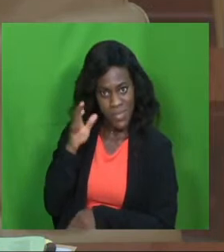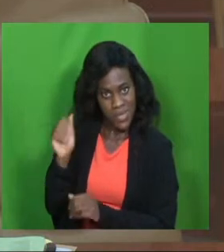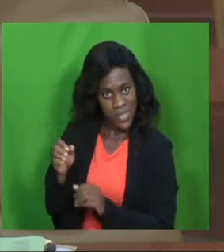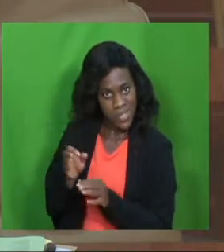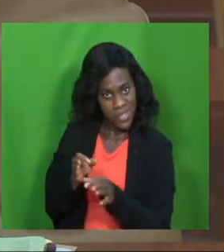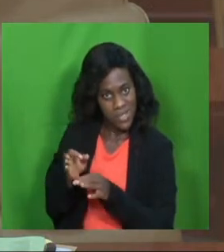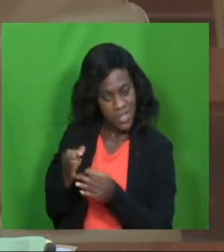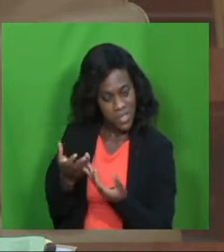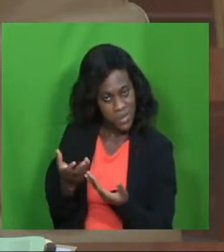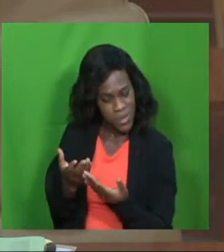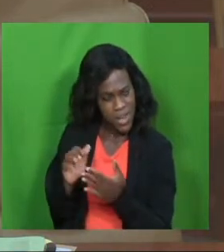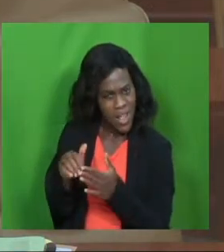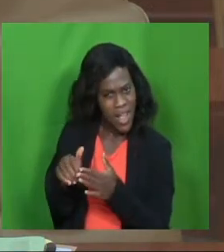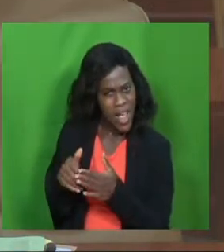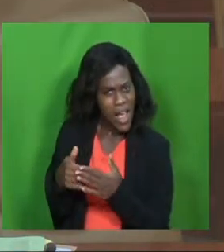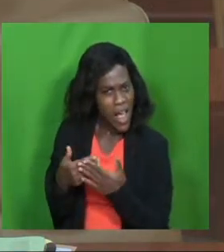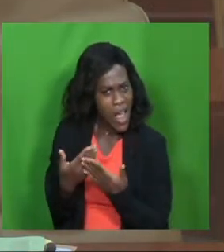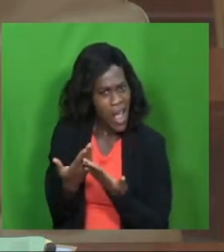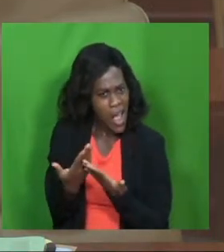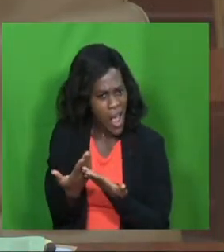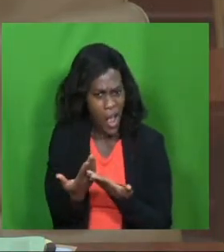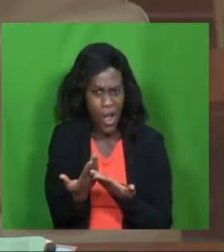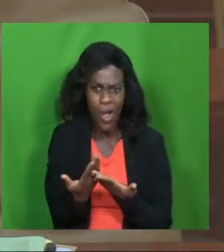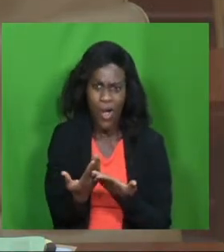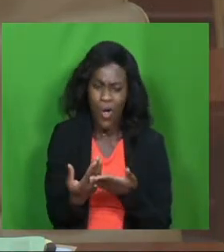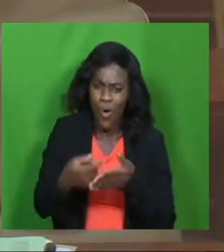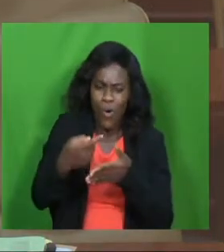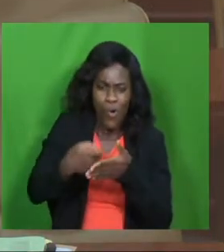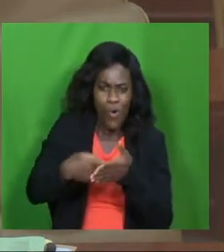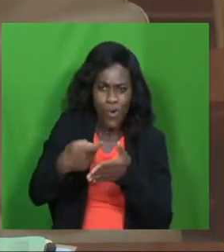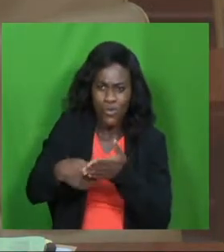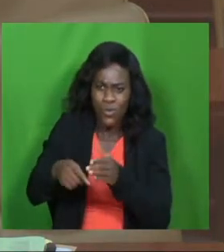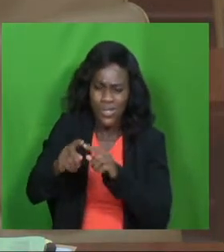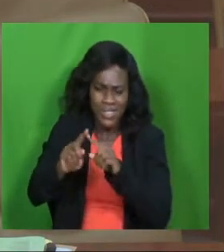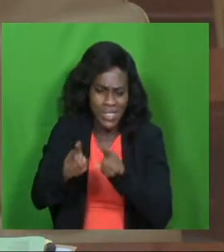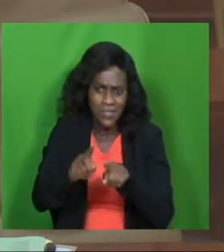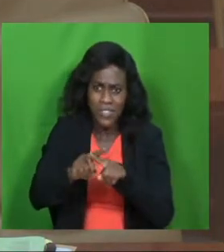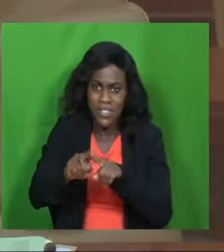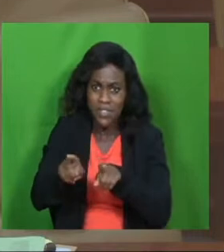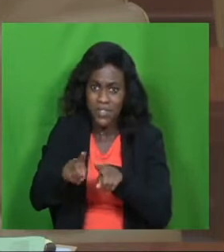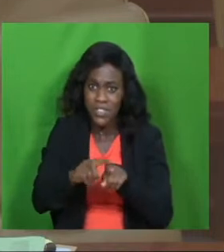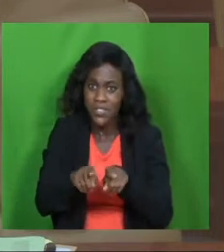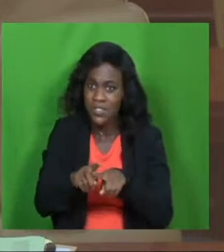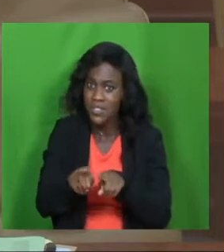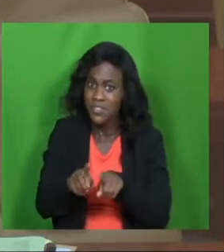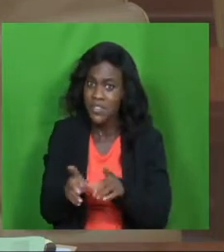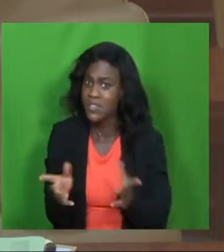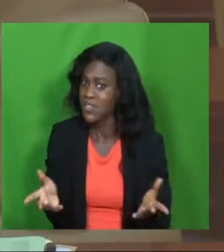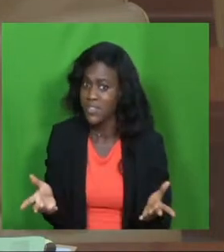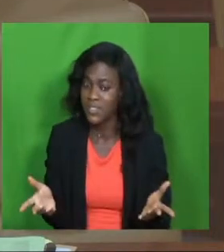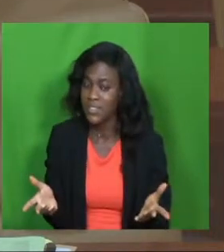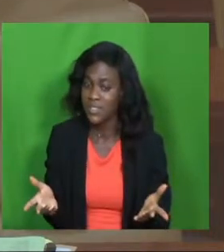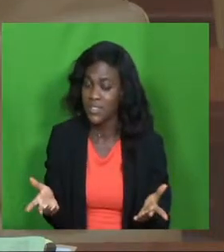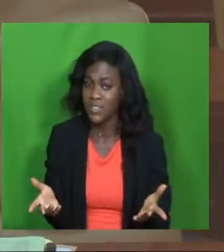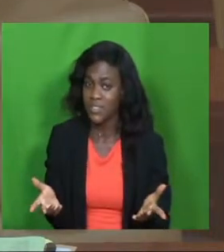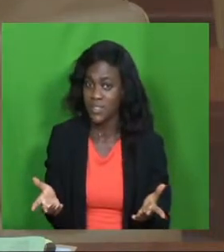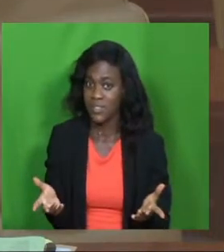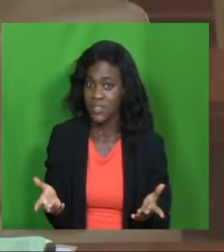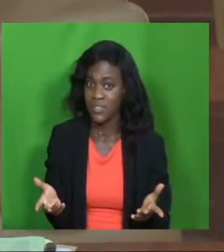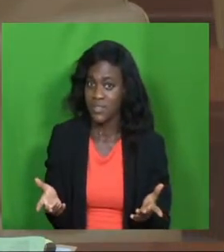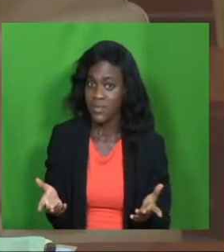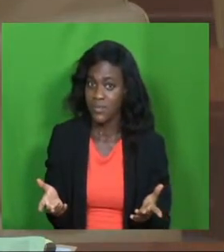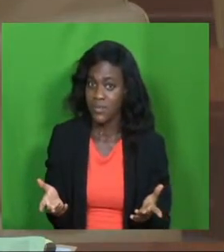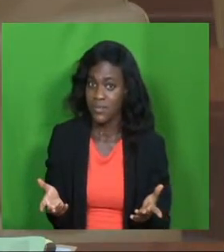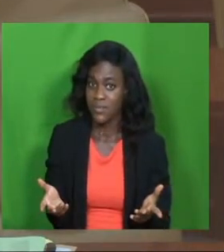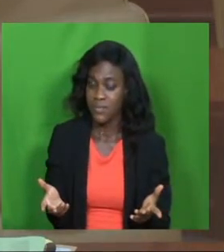accounts for this price, very, very serious price disparities as far as